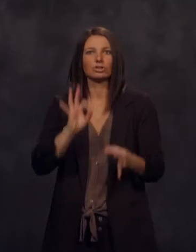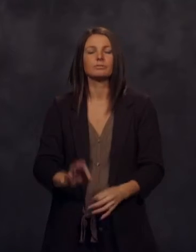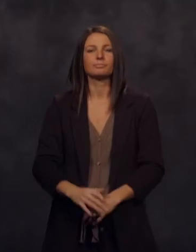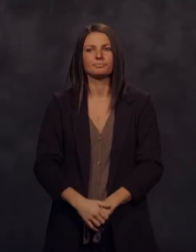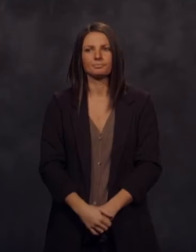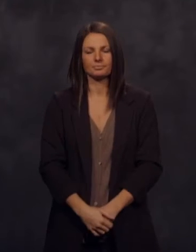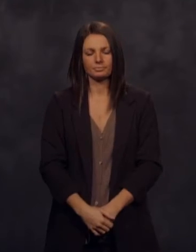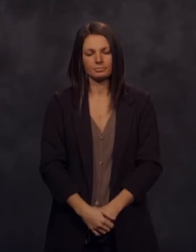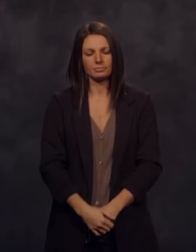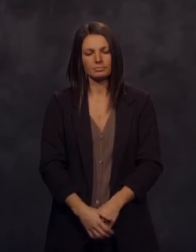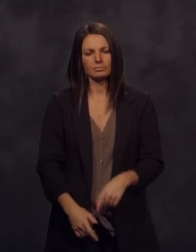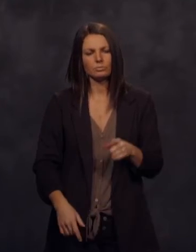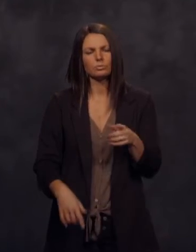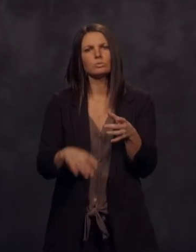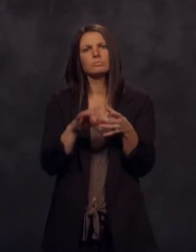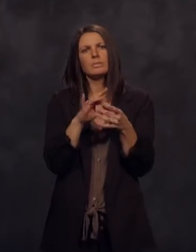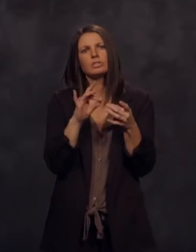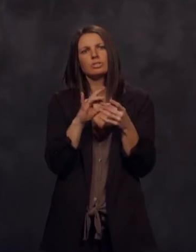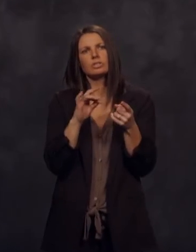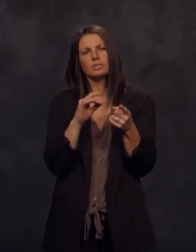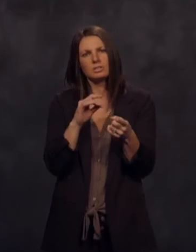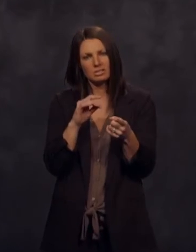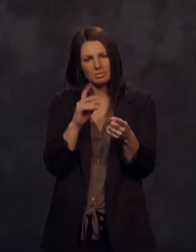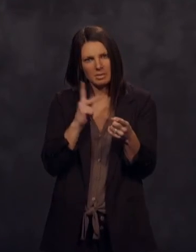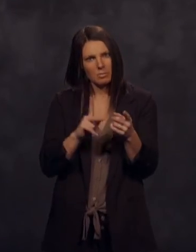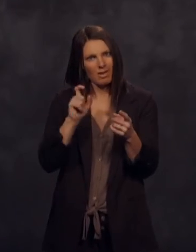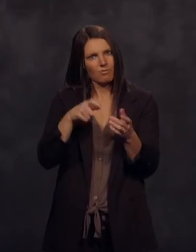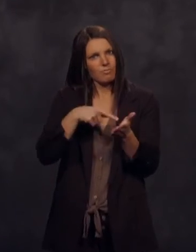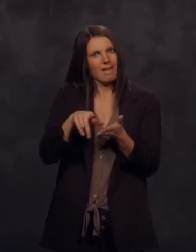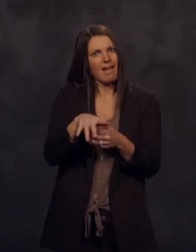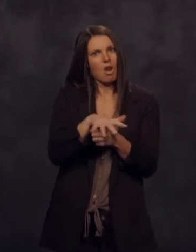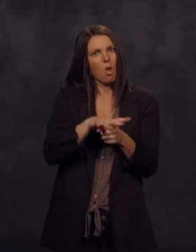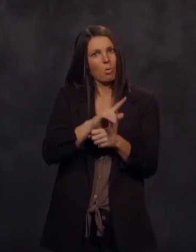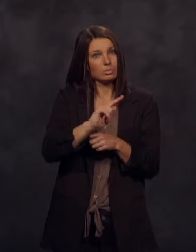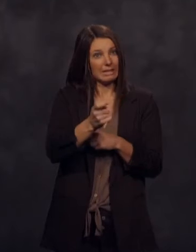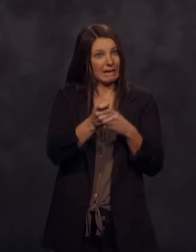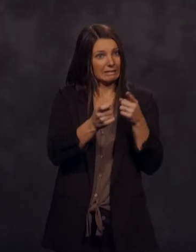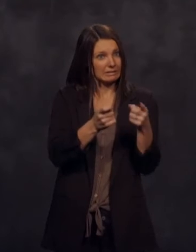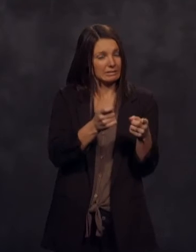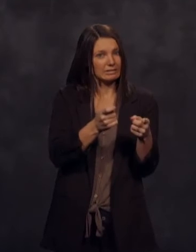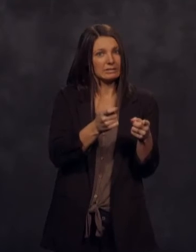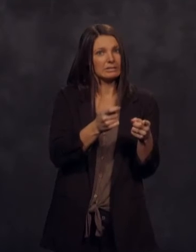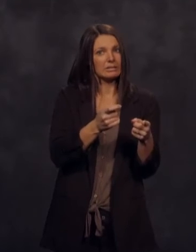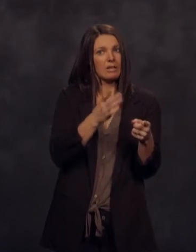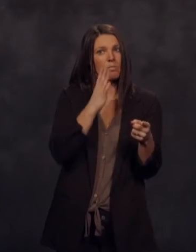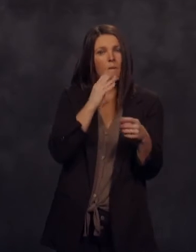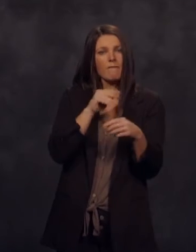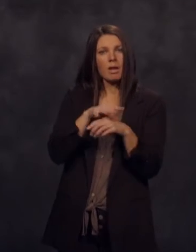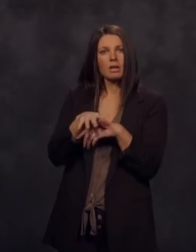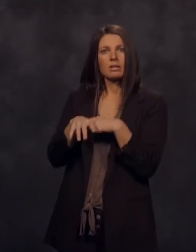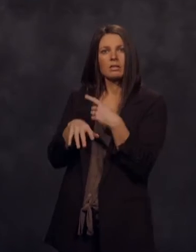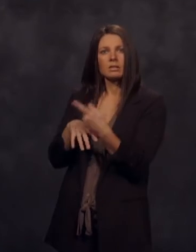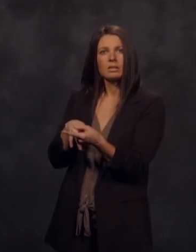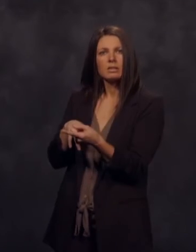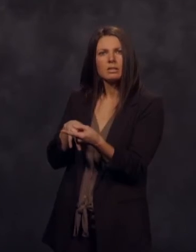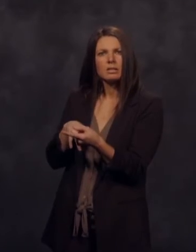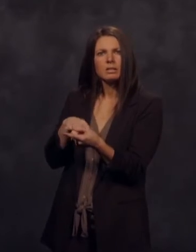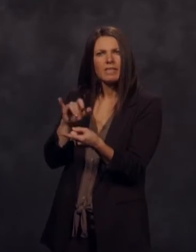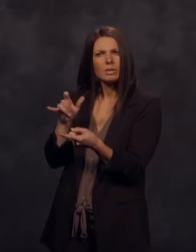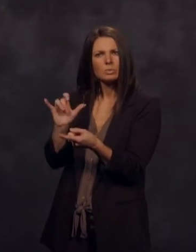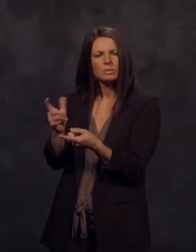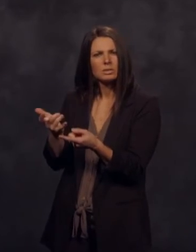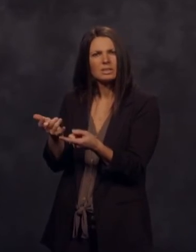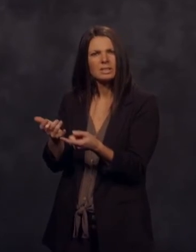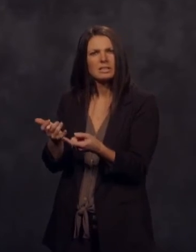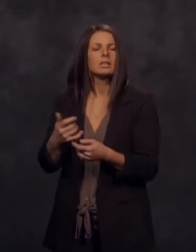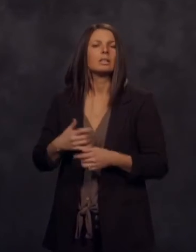You had mentioned that this also, that folks have to pay local taxes on it. Does this also exempt them from having to pay local taxes on a